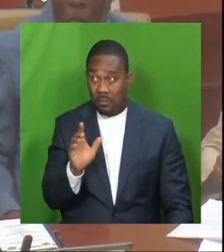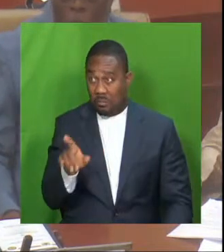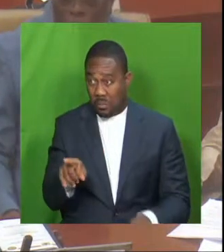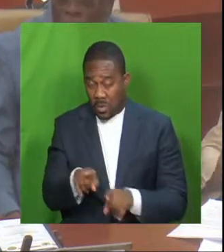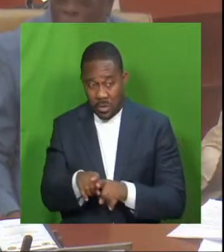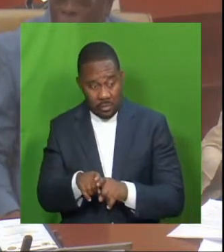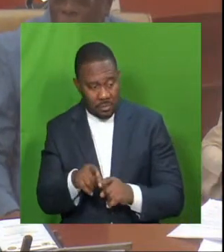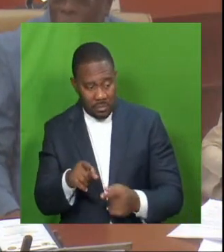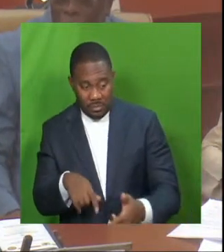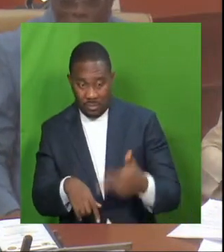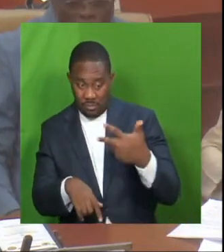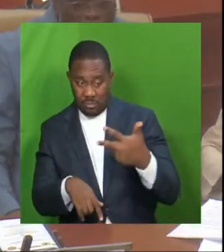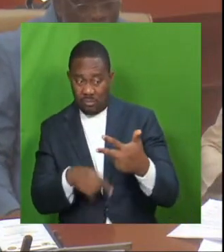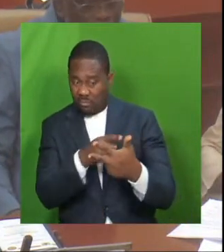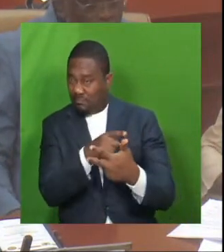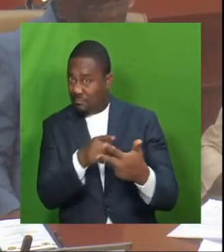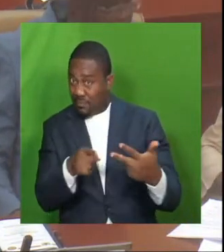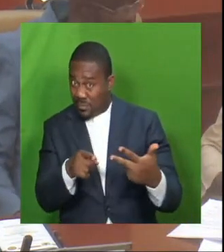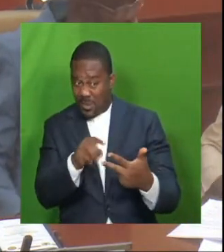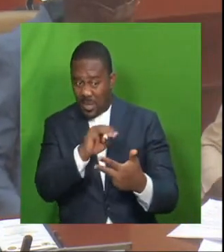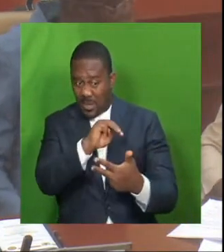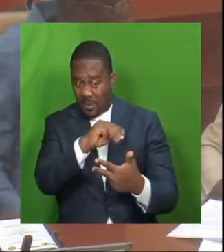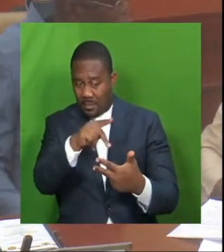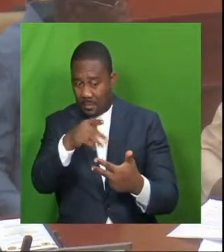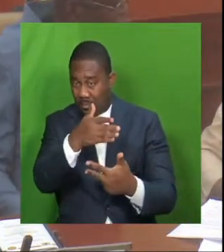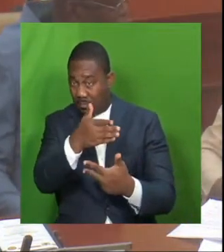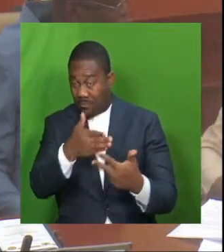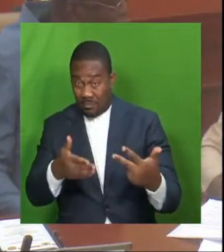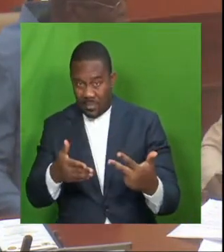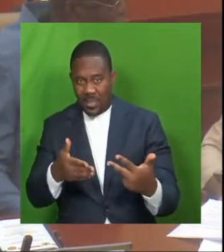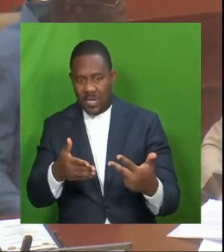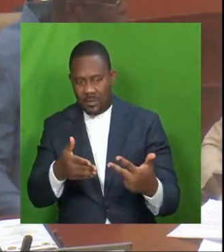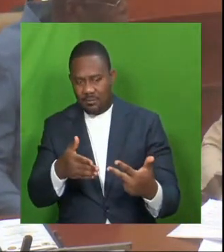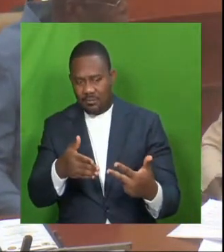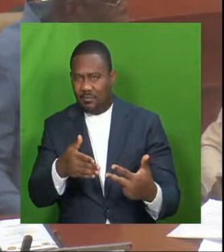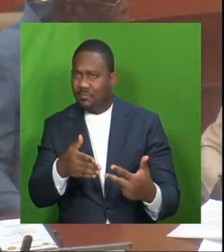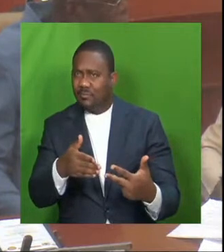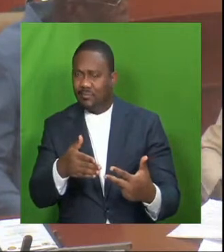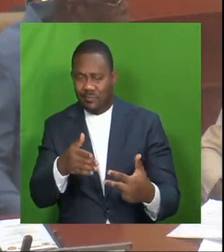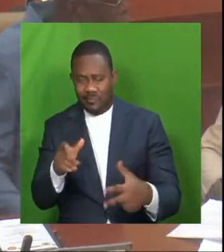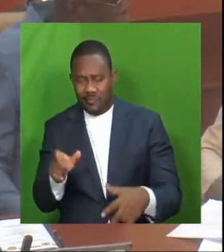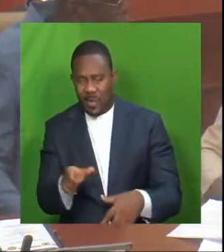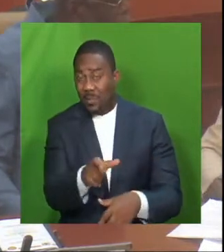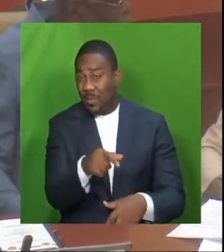of 3 of our colleagues to the Privileges Committee,